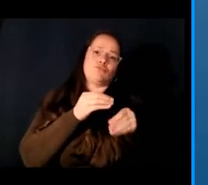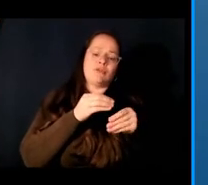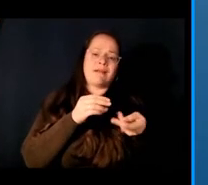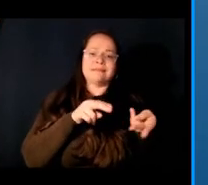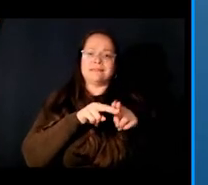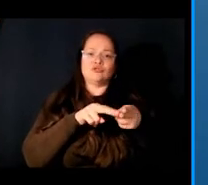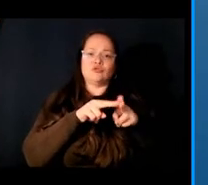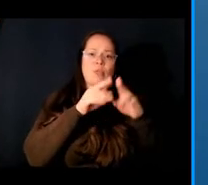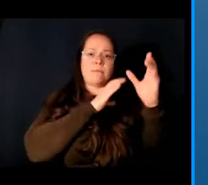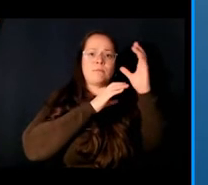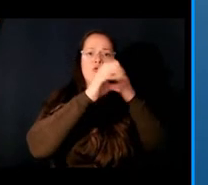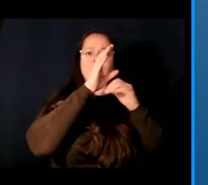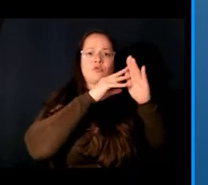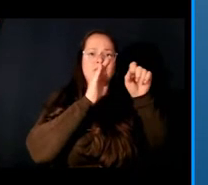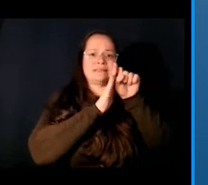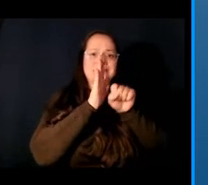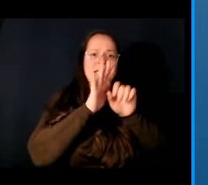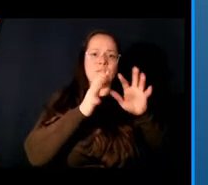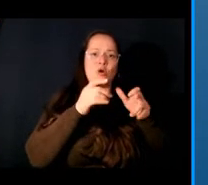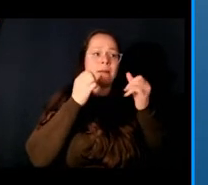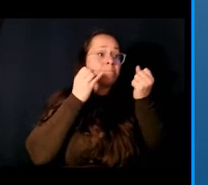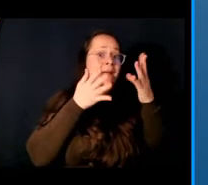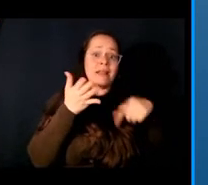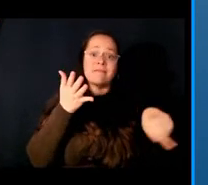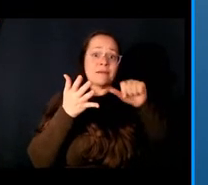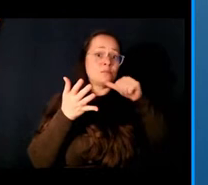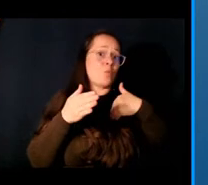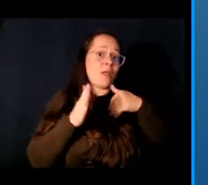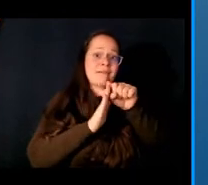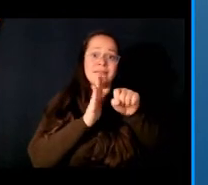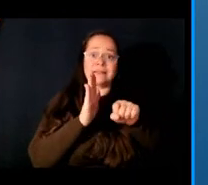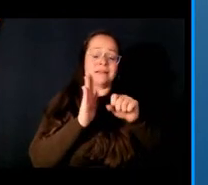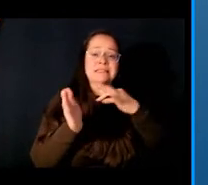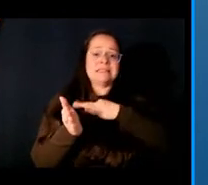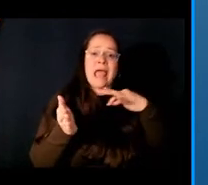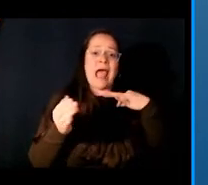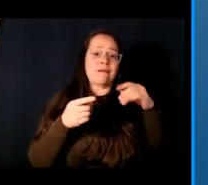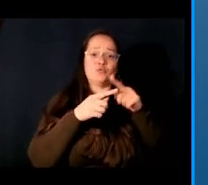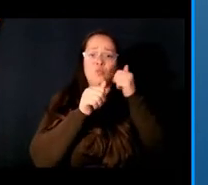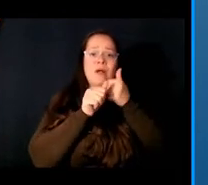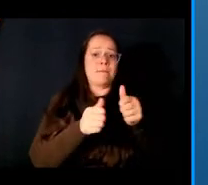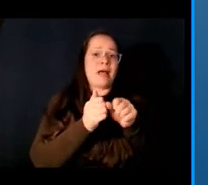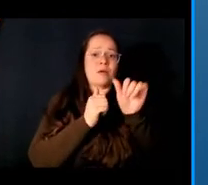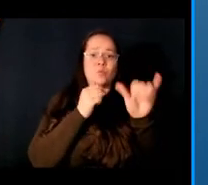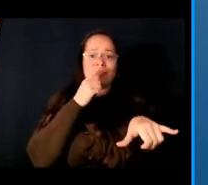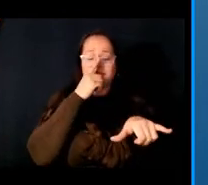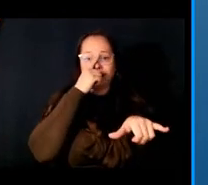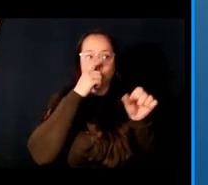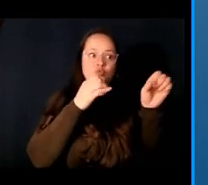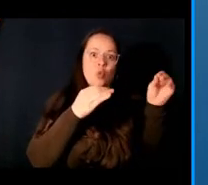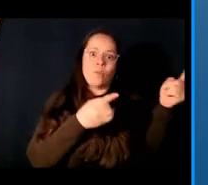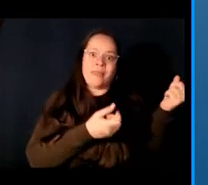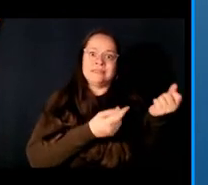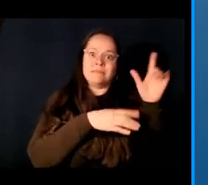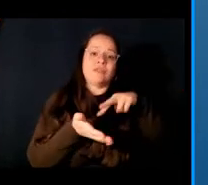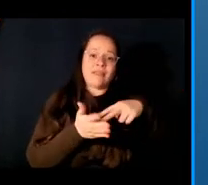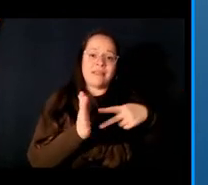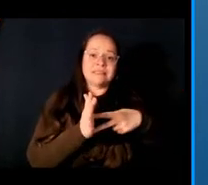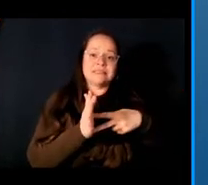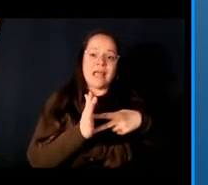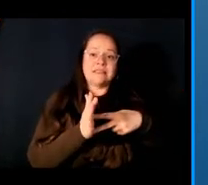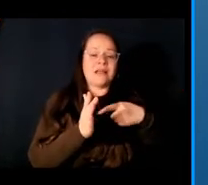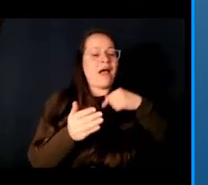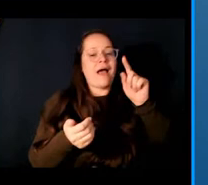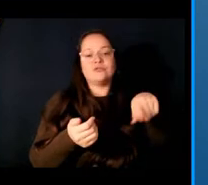state parties many of them that do not have the staff to even comply with this and so they spend their time their energy